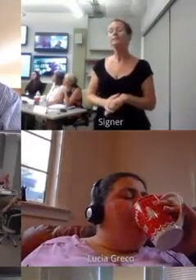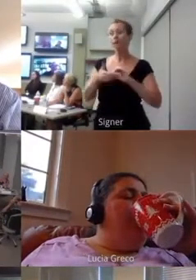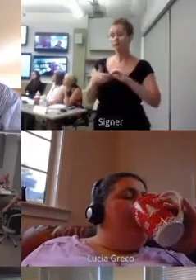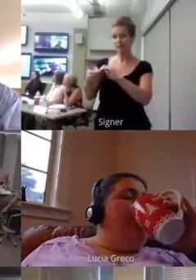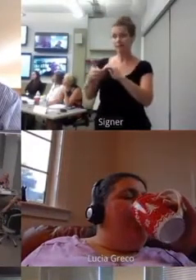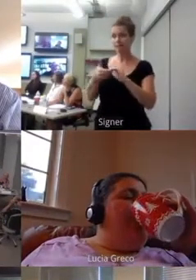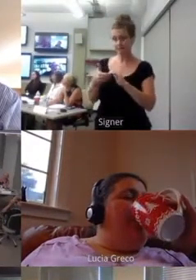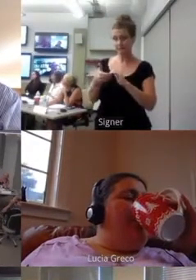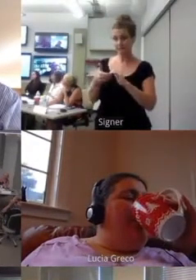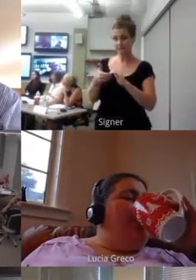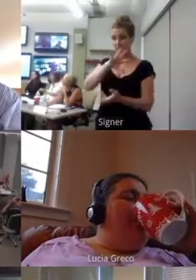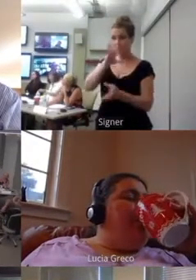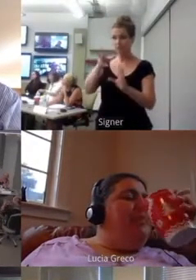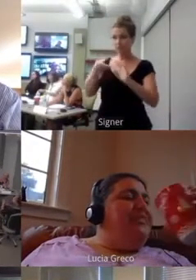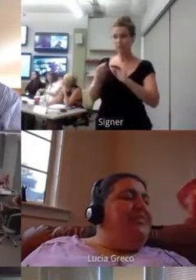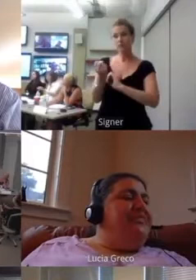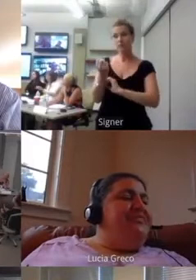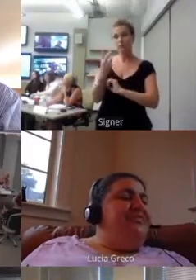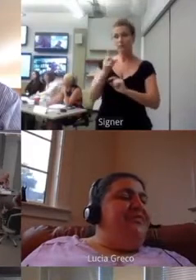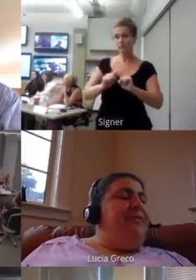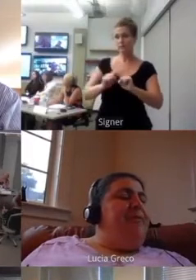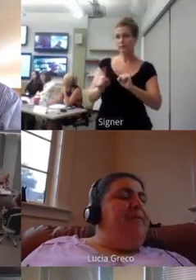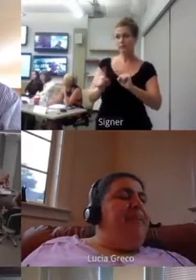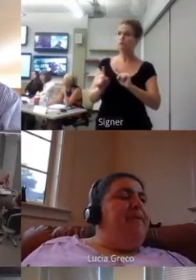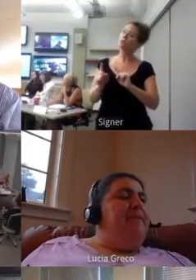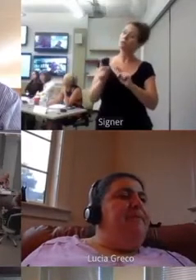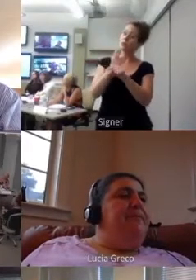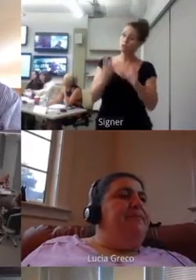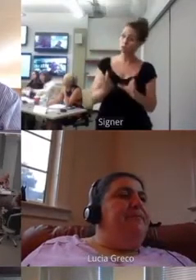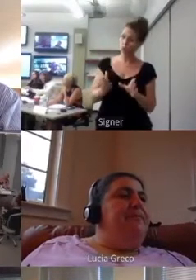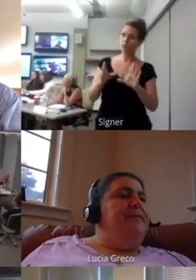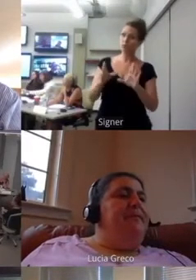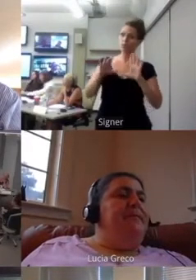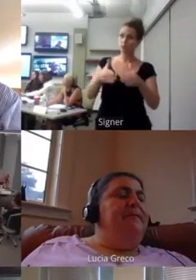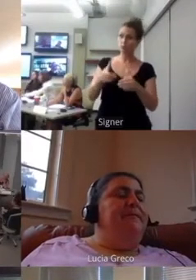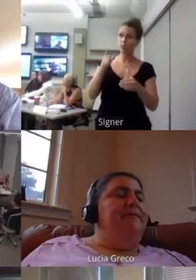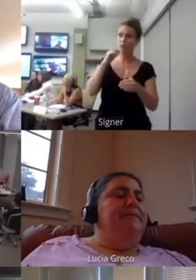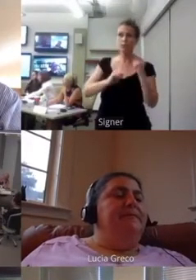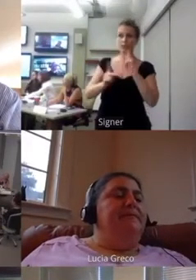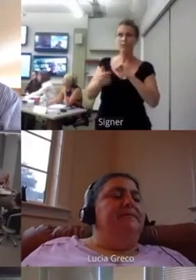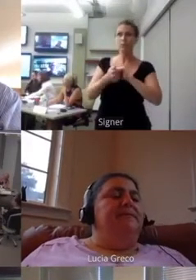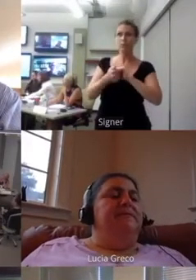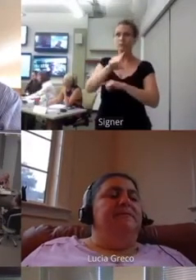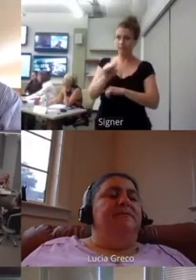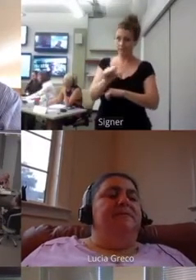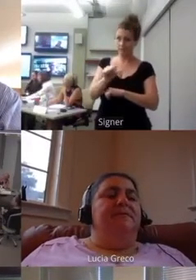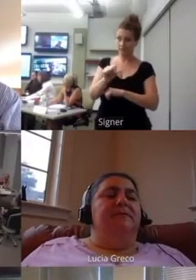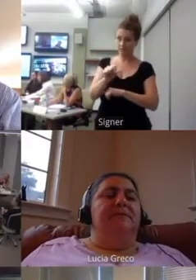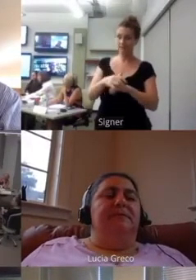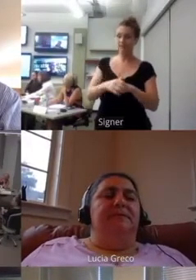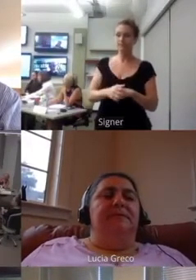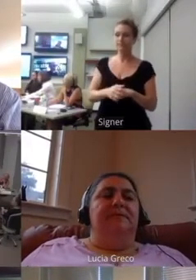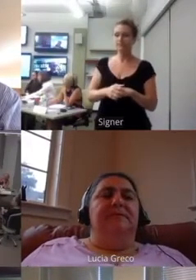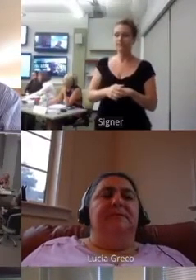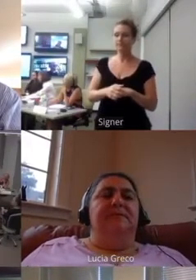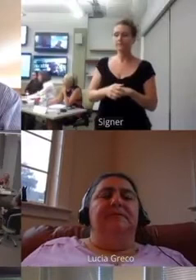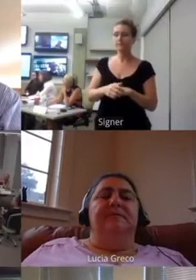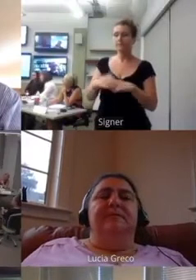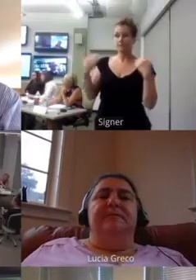12 disability consumer groups and service organizations, and it was tasked by the ministry to